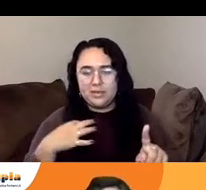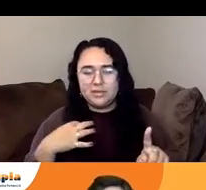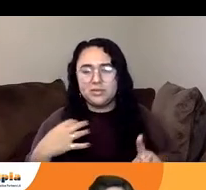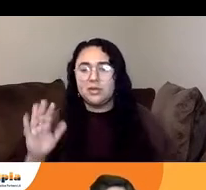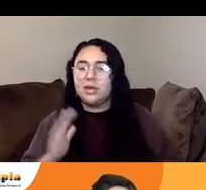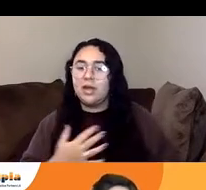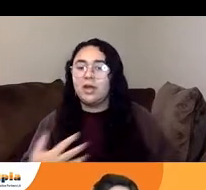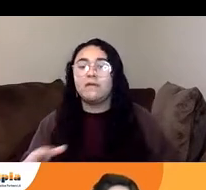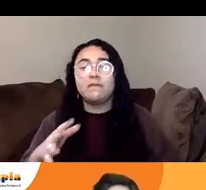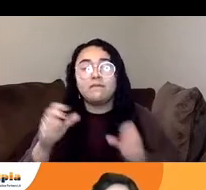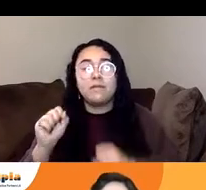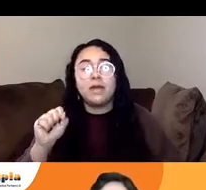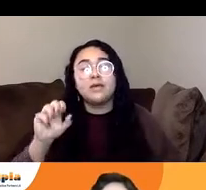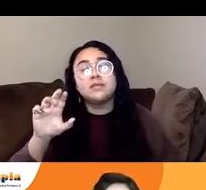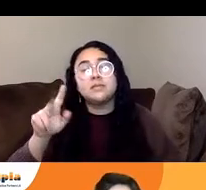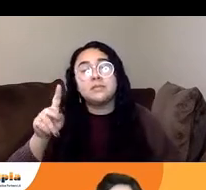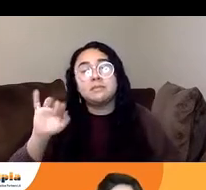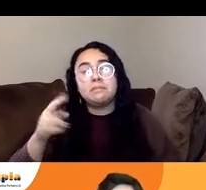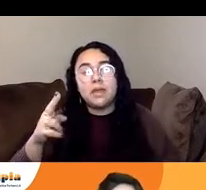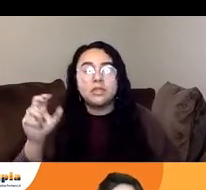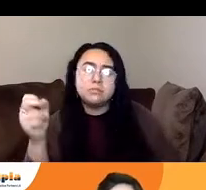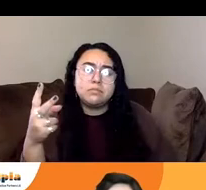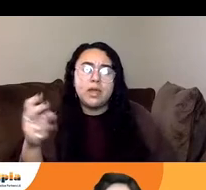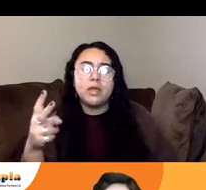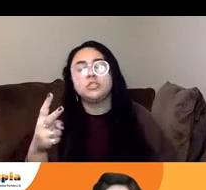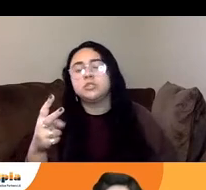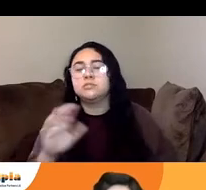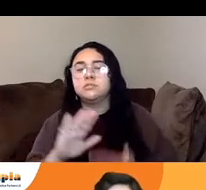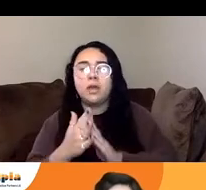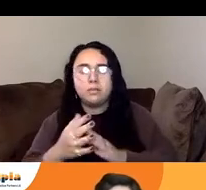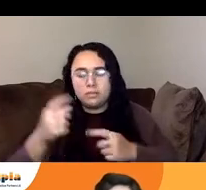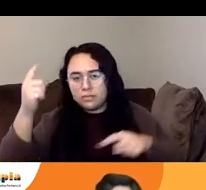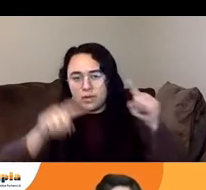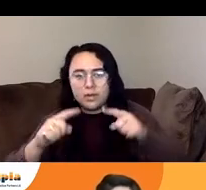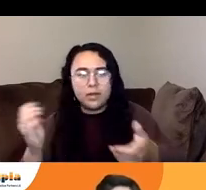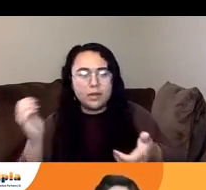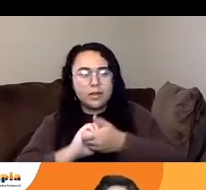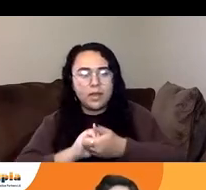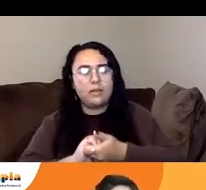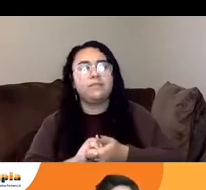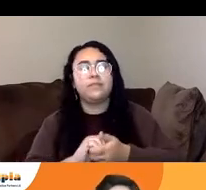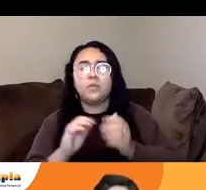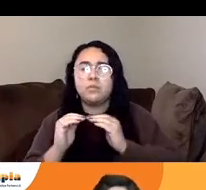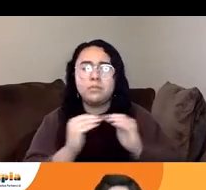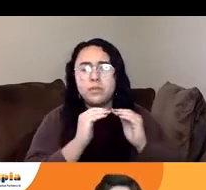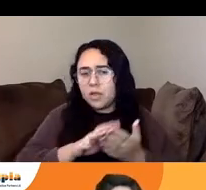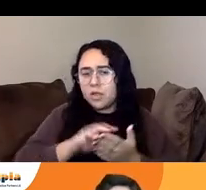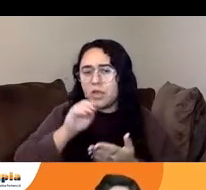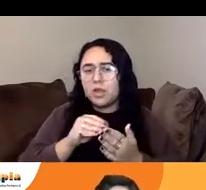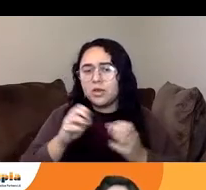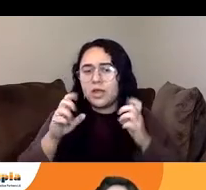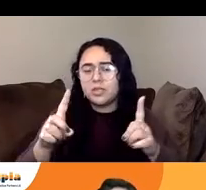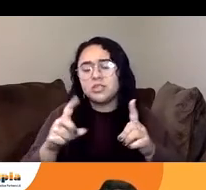collaborative celebration. And every day we aim to build spaces of peer learning, of appreciation, and of this ongoing journey. So